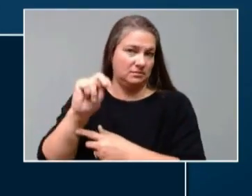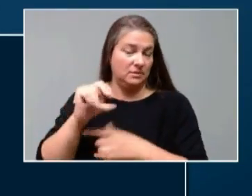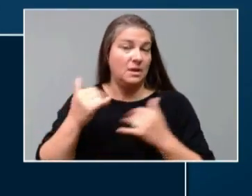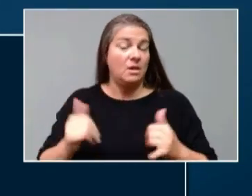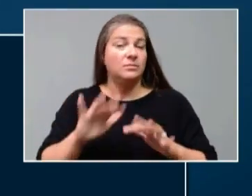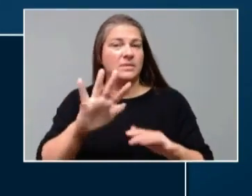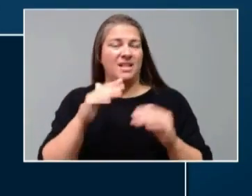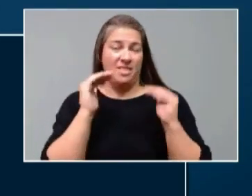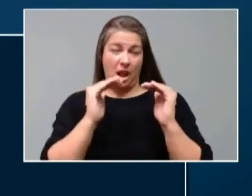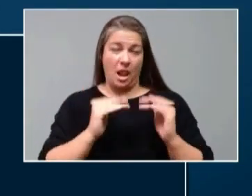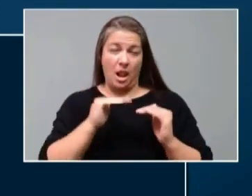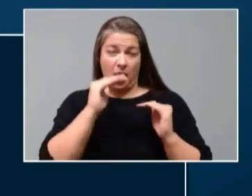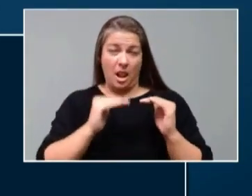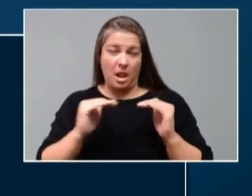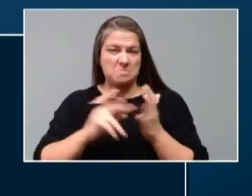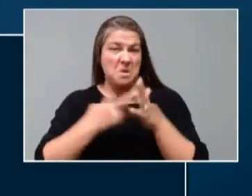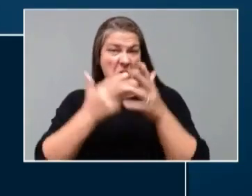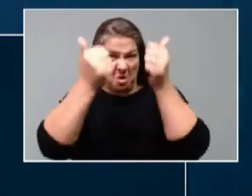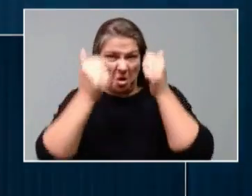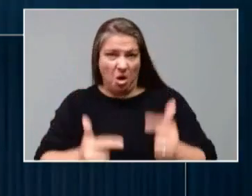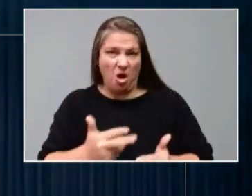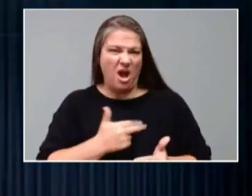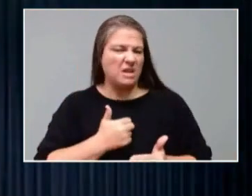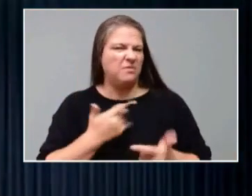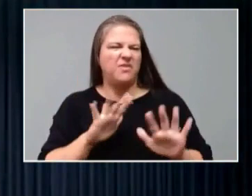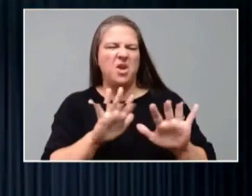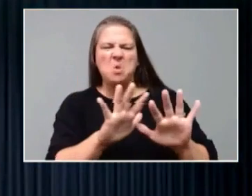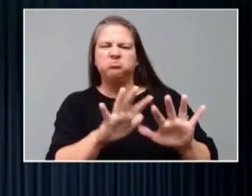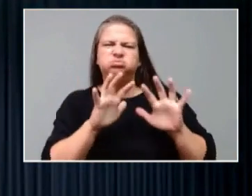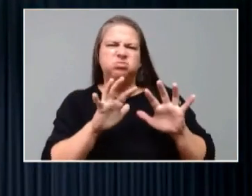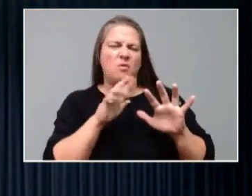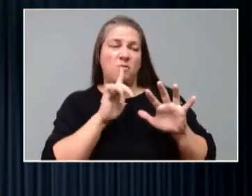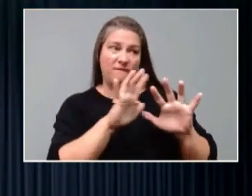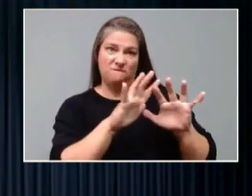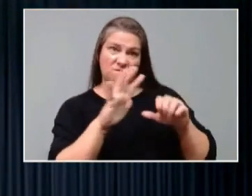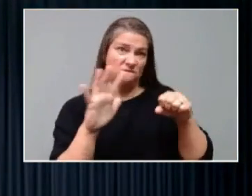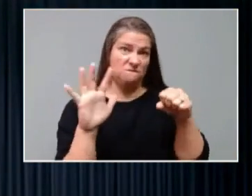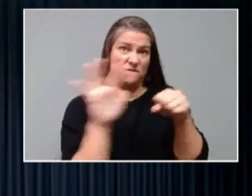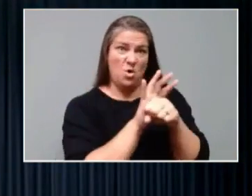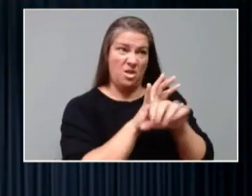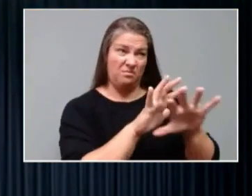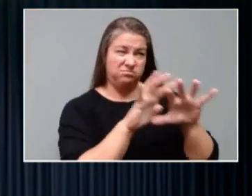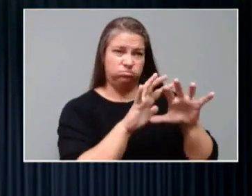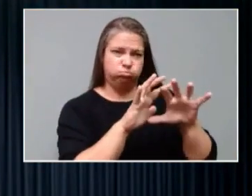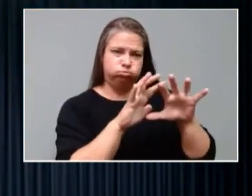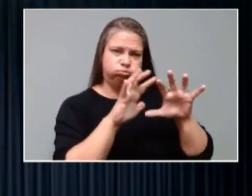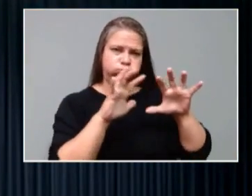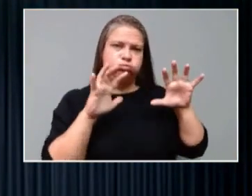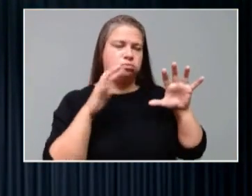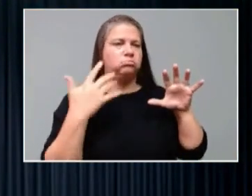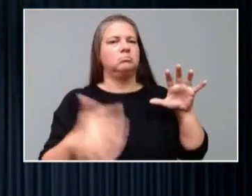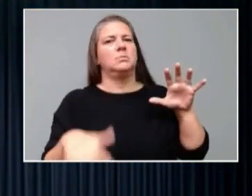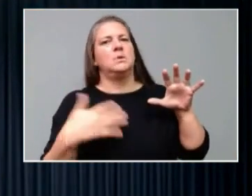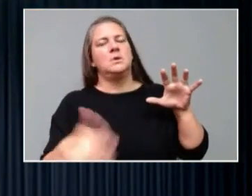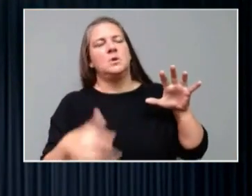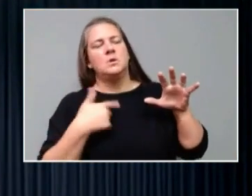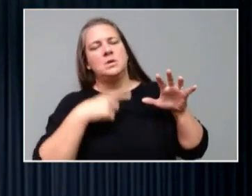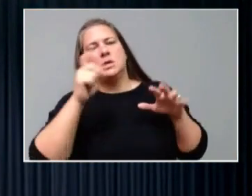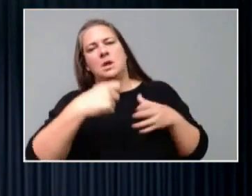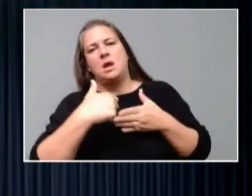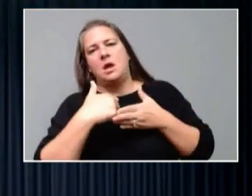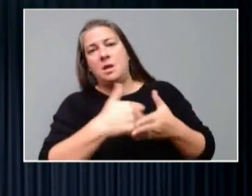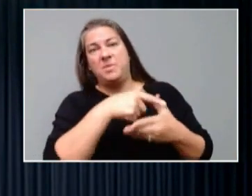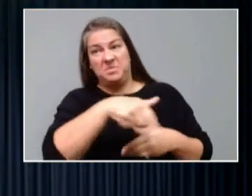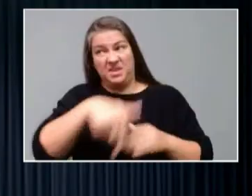hospital is bursting at the seams, that they desperately need help and that we are a state full of more seriously sick